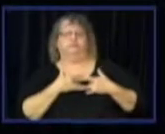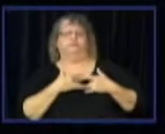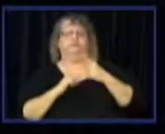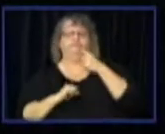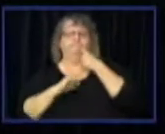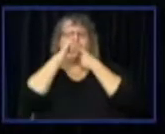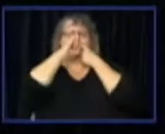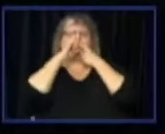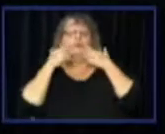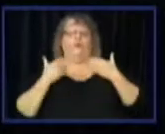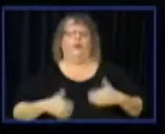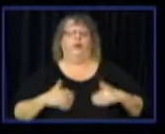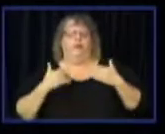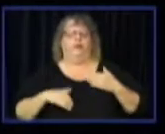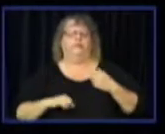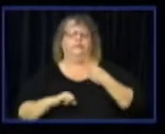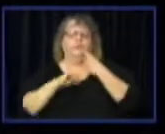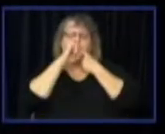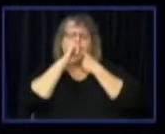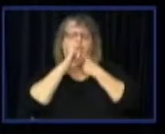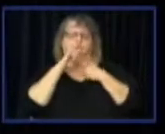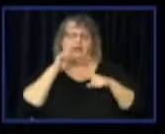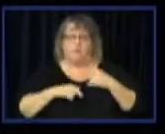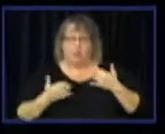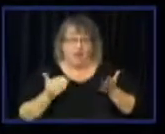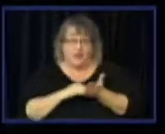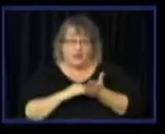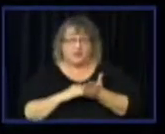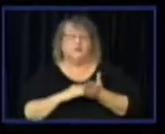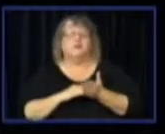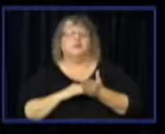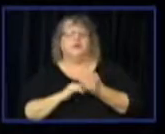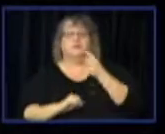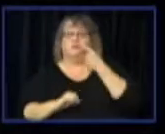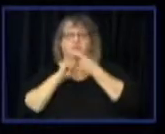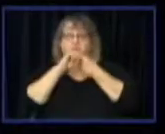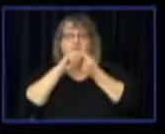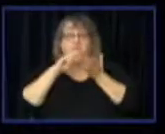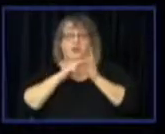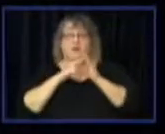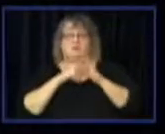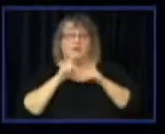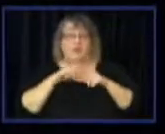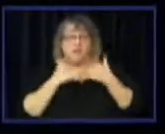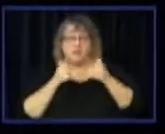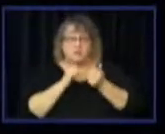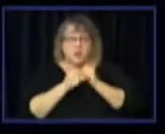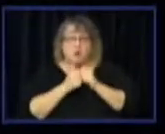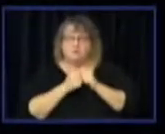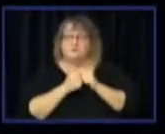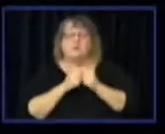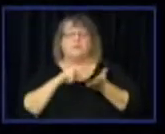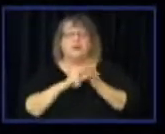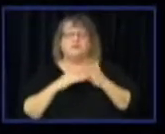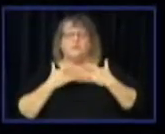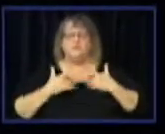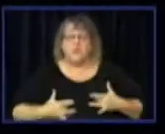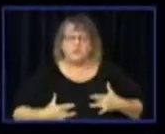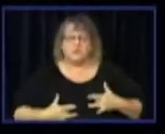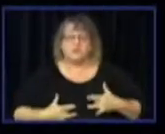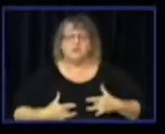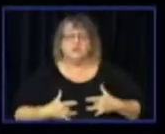young man or a young woman. And that can lead to depression and other problems that actually becomes worse than the